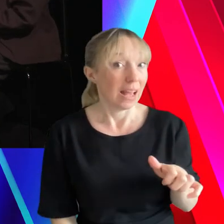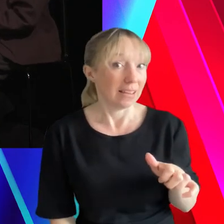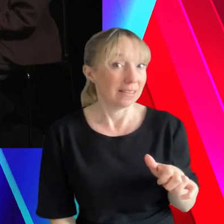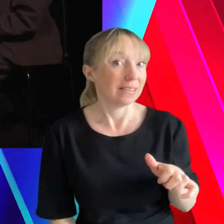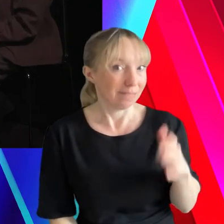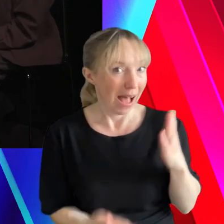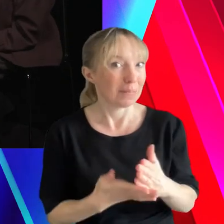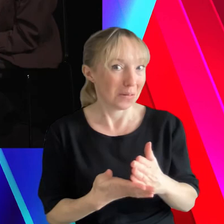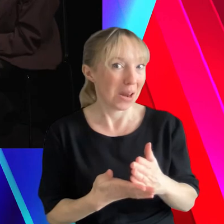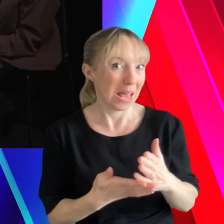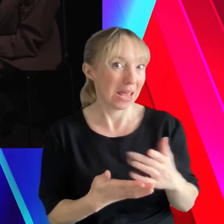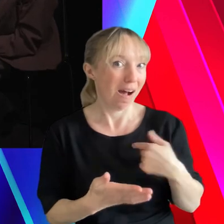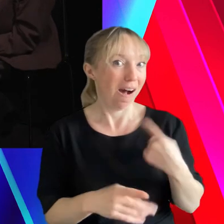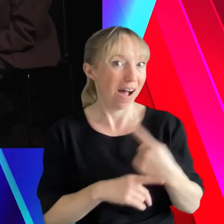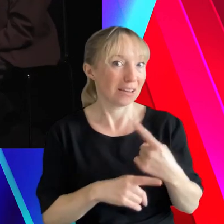and Lies, yeah. By the way.